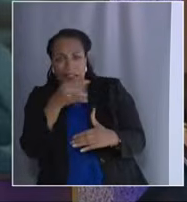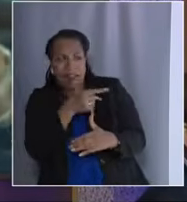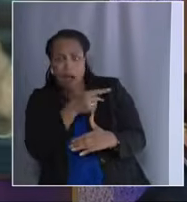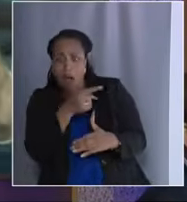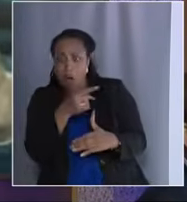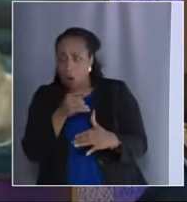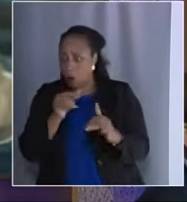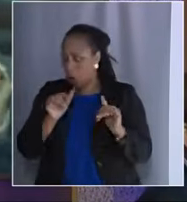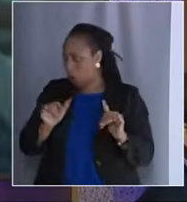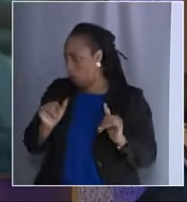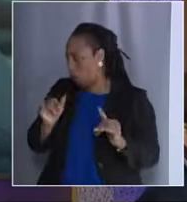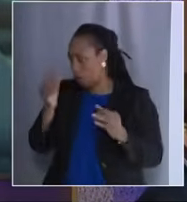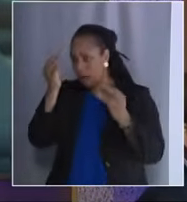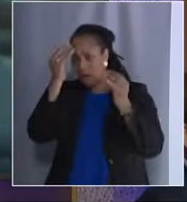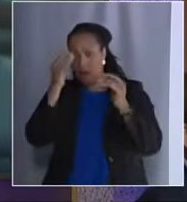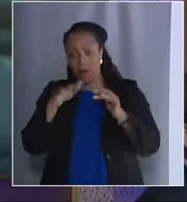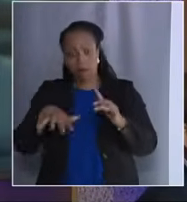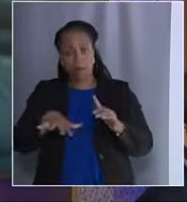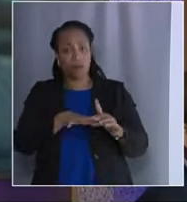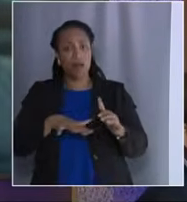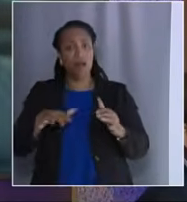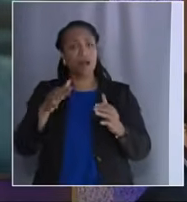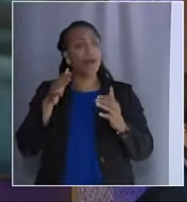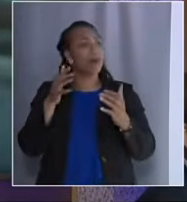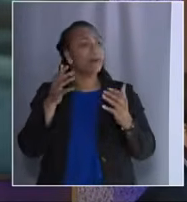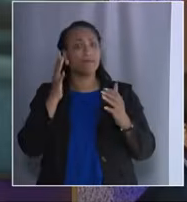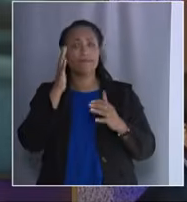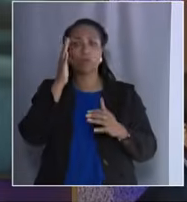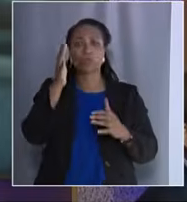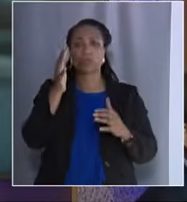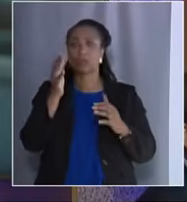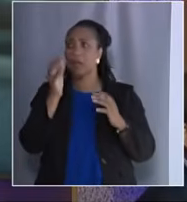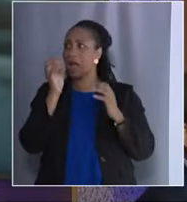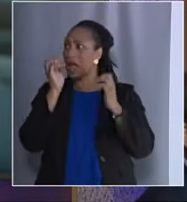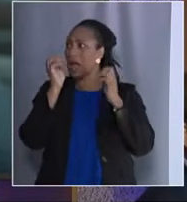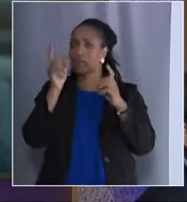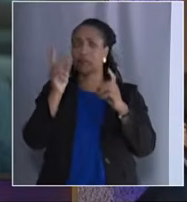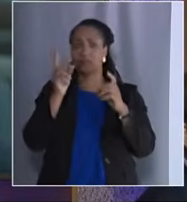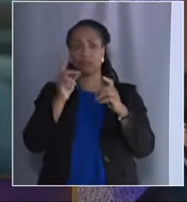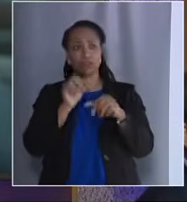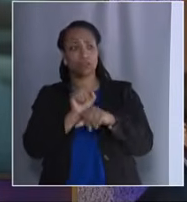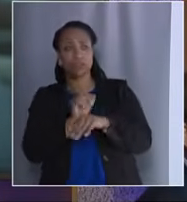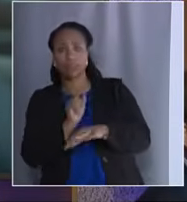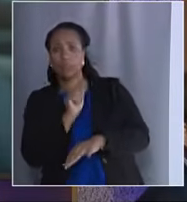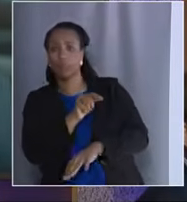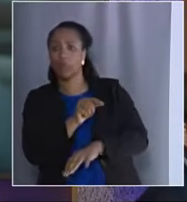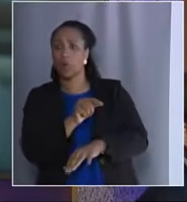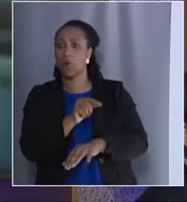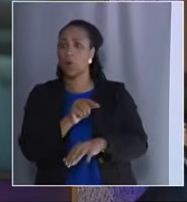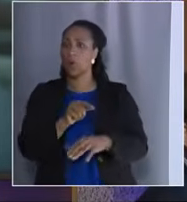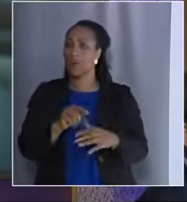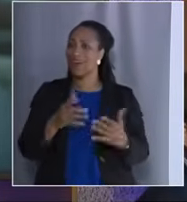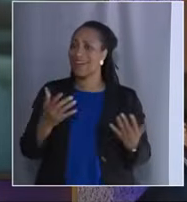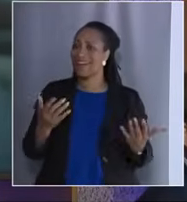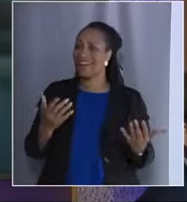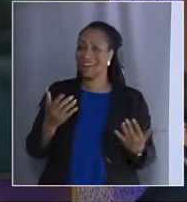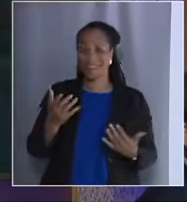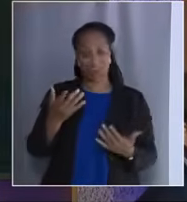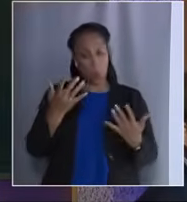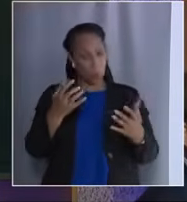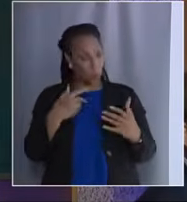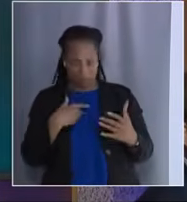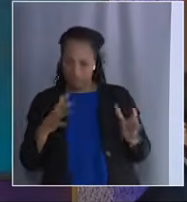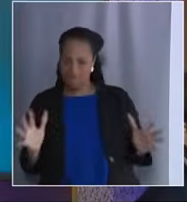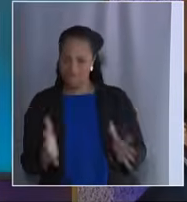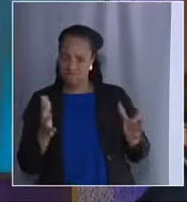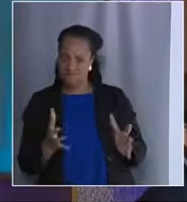they had the courage, the agility, and the ability to invest in it. And I was like, this is the place.